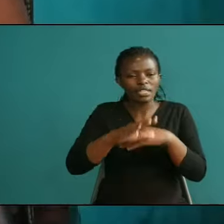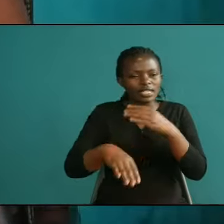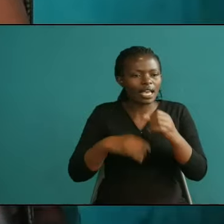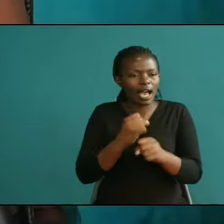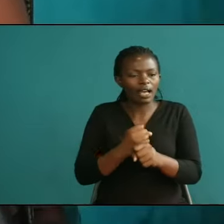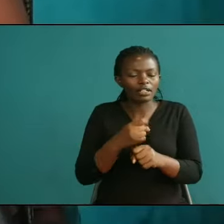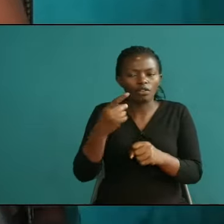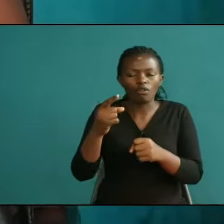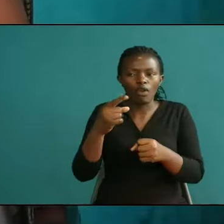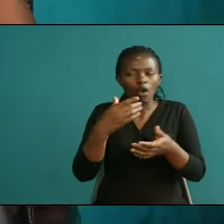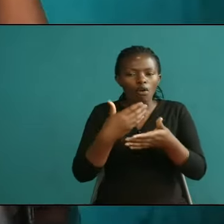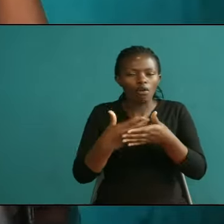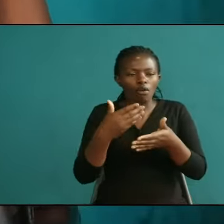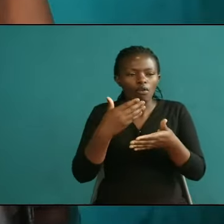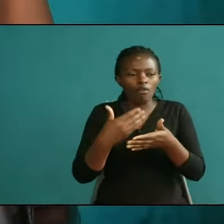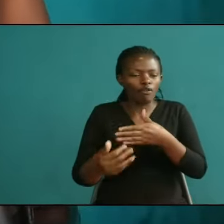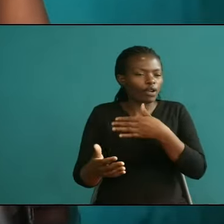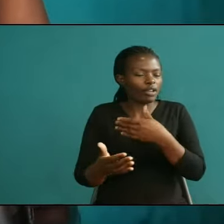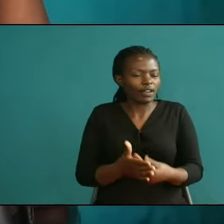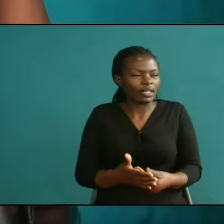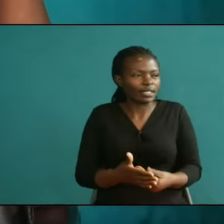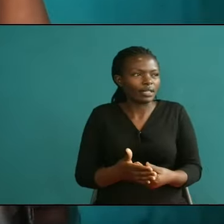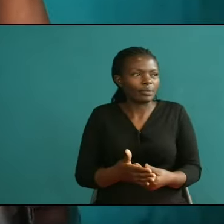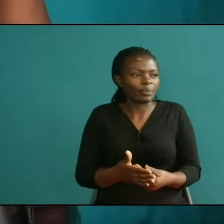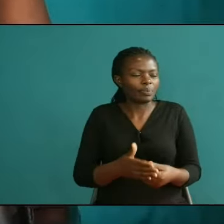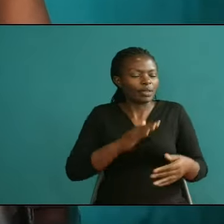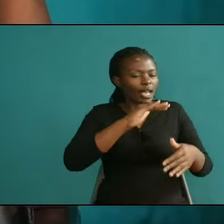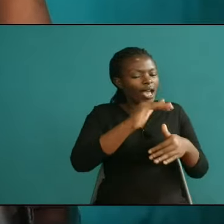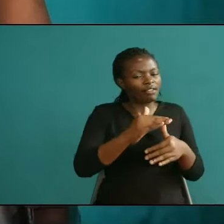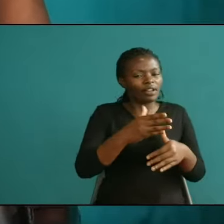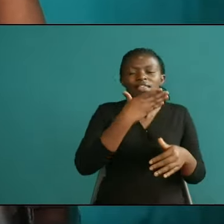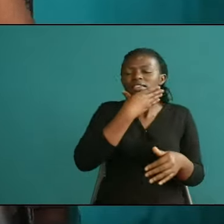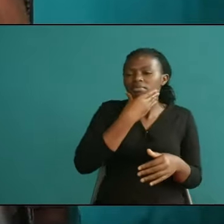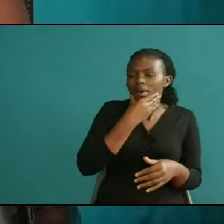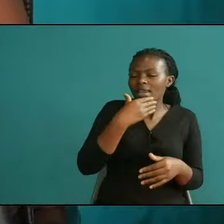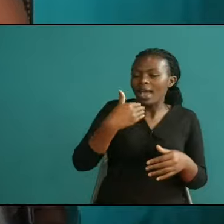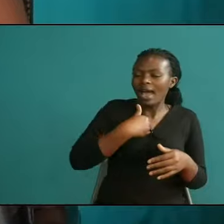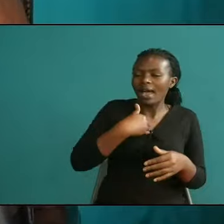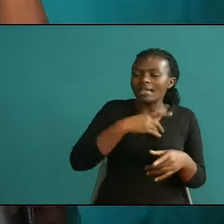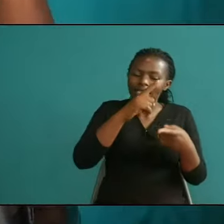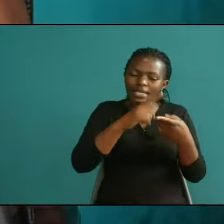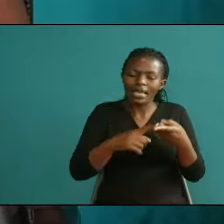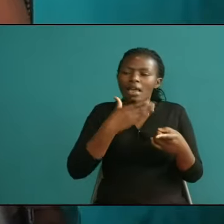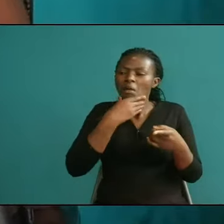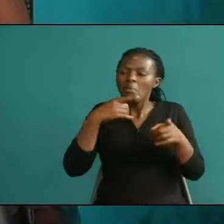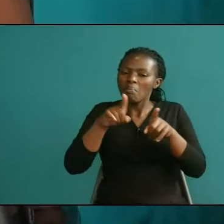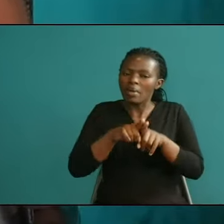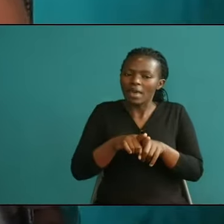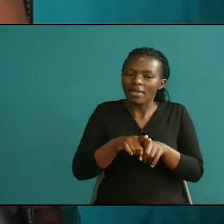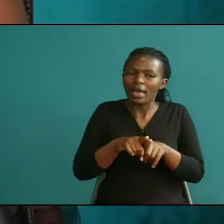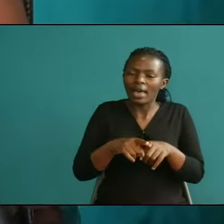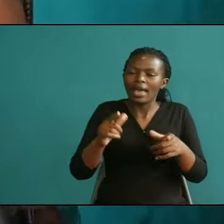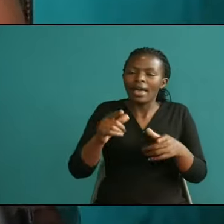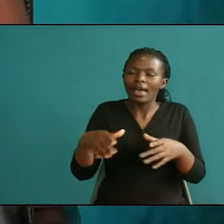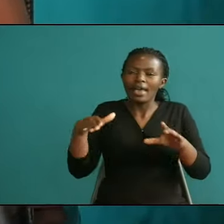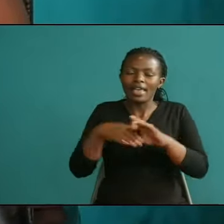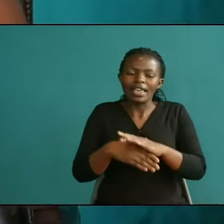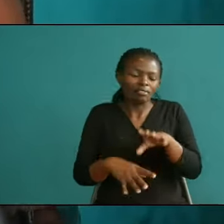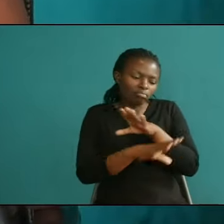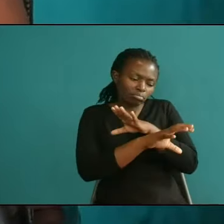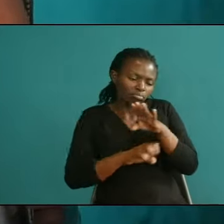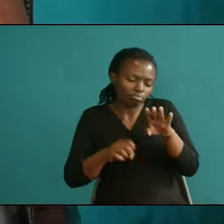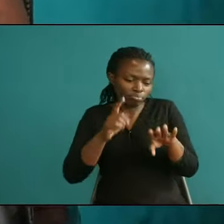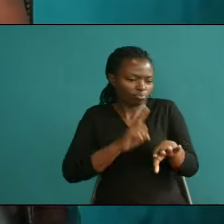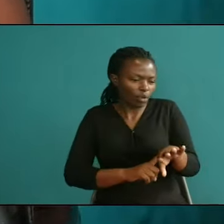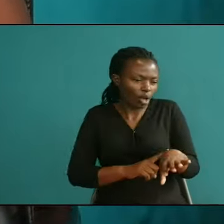forgiveness after this man had killed her brother, is it, during a robbery? And if you were in